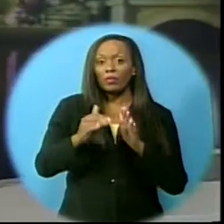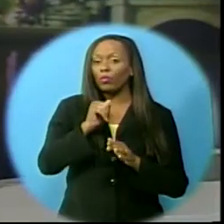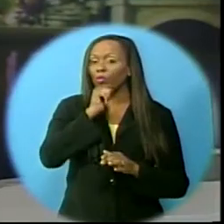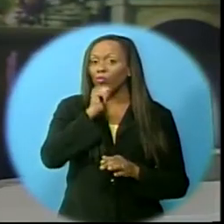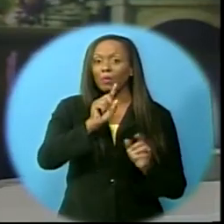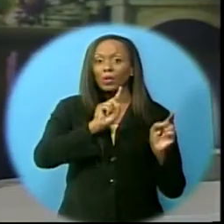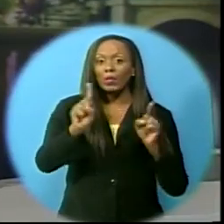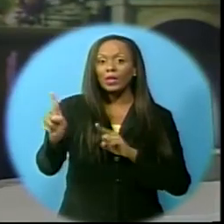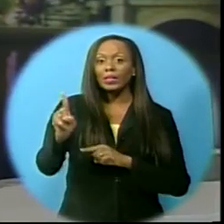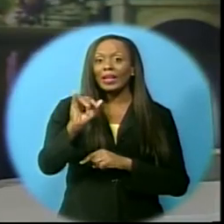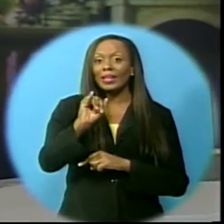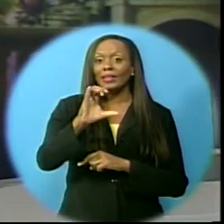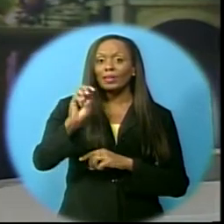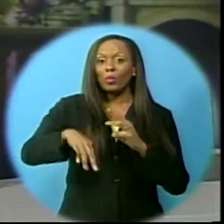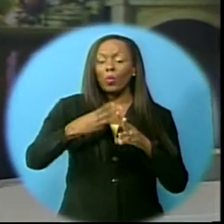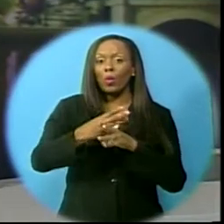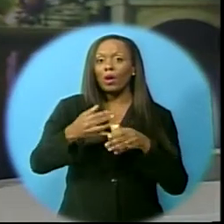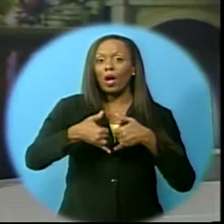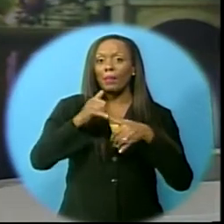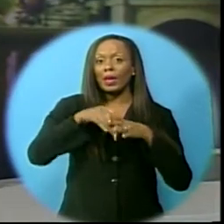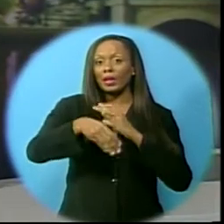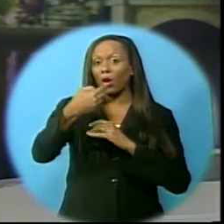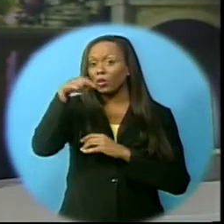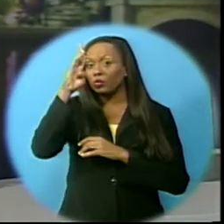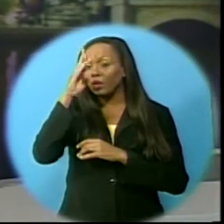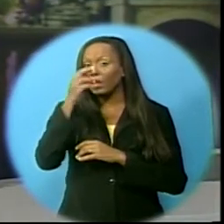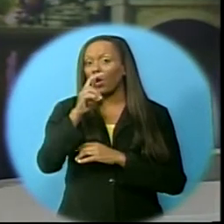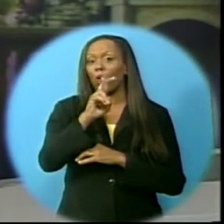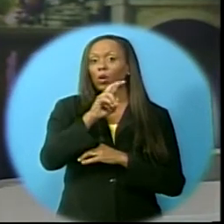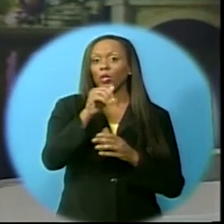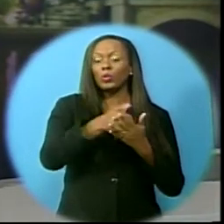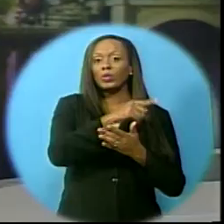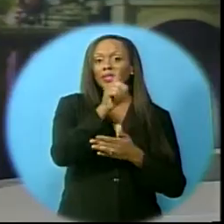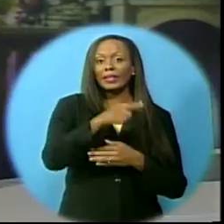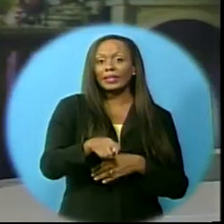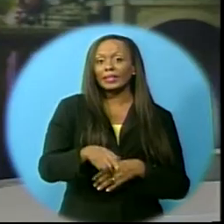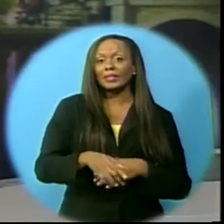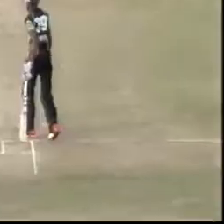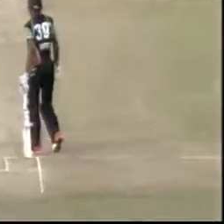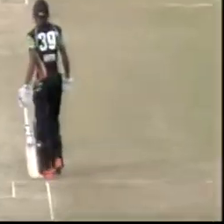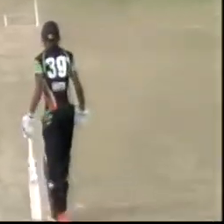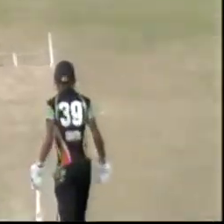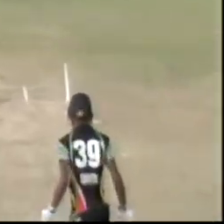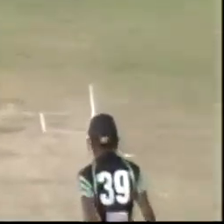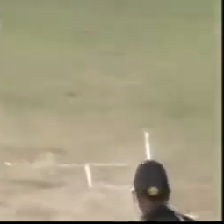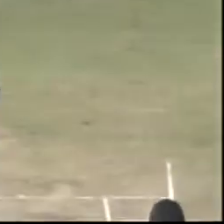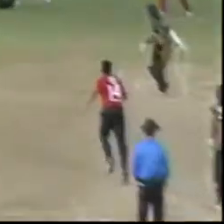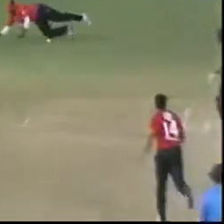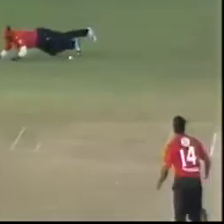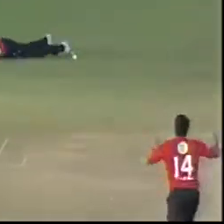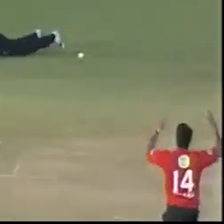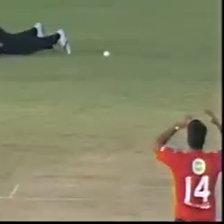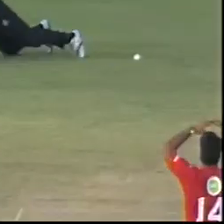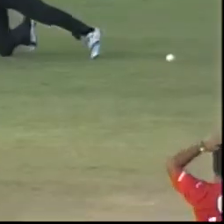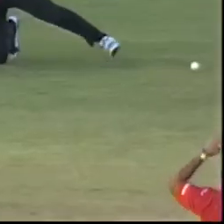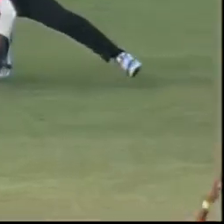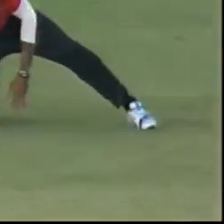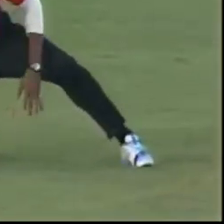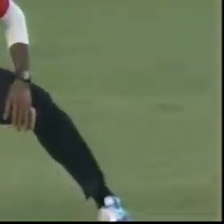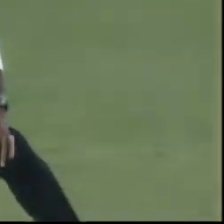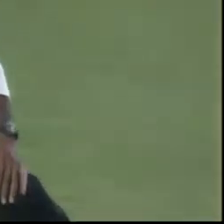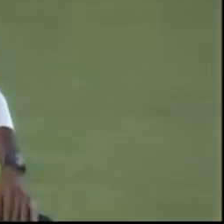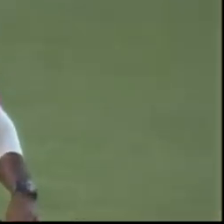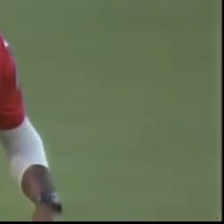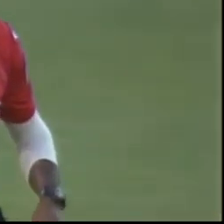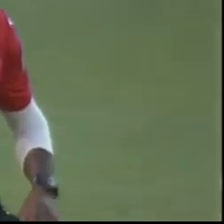to the 2015 ICC World Cup in Australia and New Zealand. Well, if you lost hope for the Windies with Kieran Pollard and Dwayne